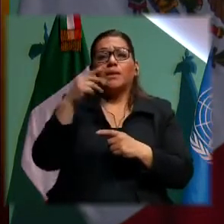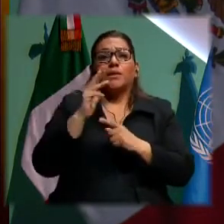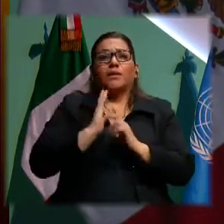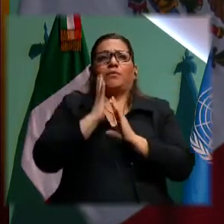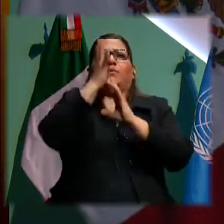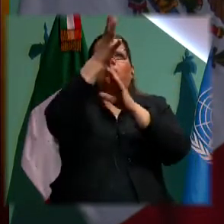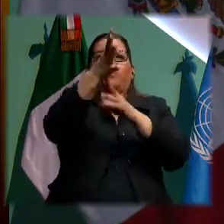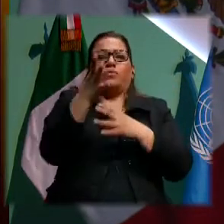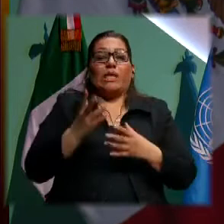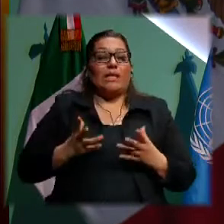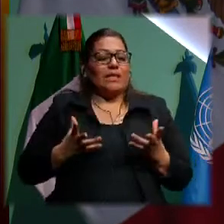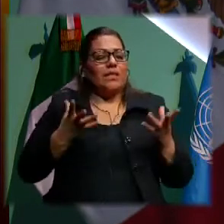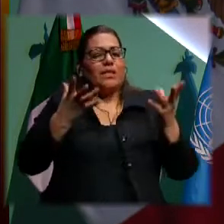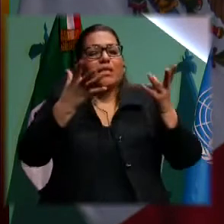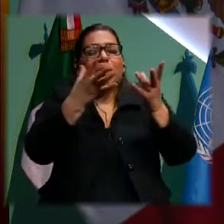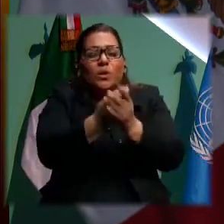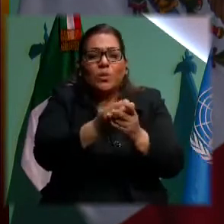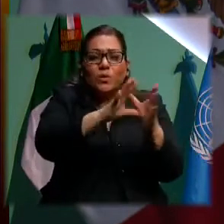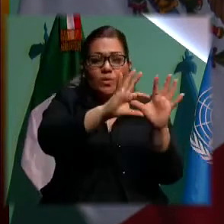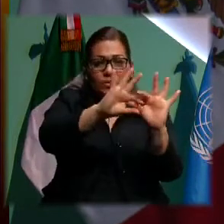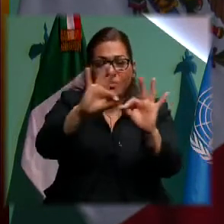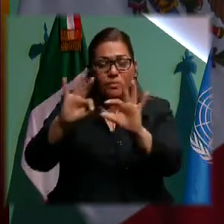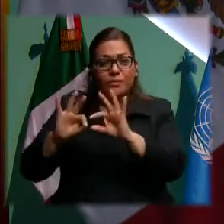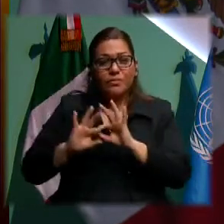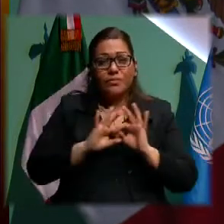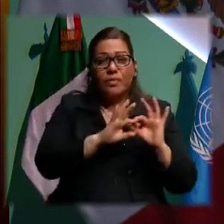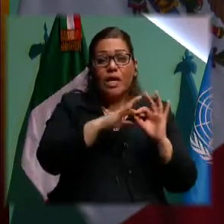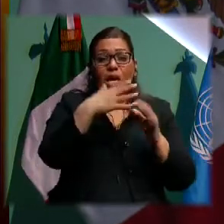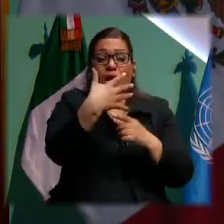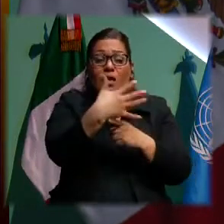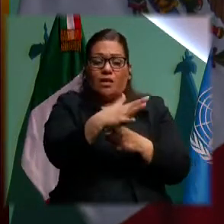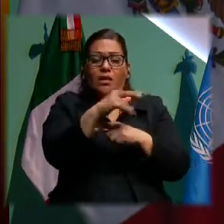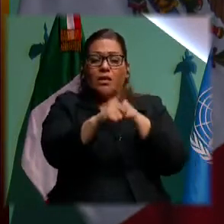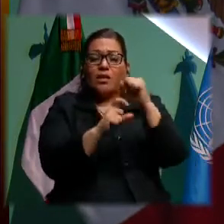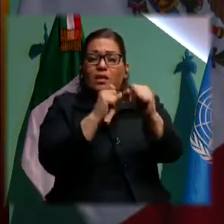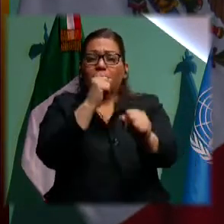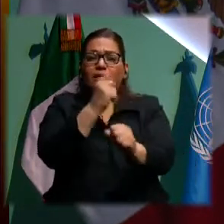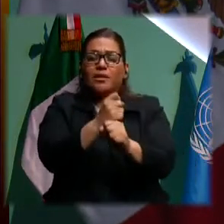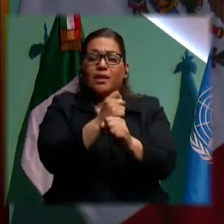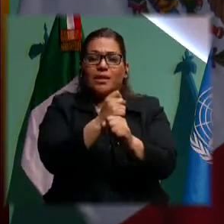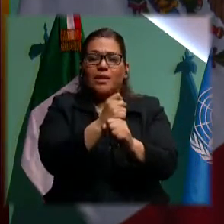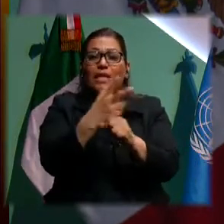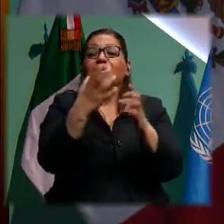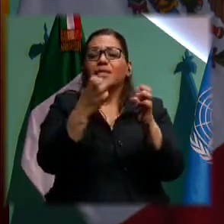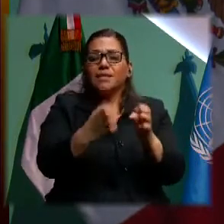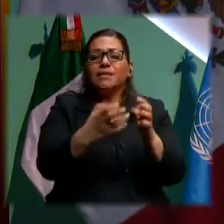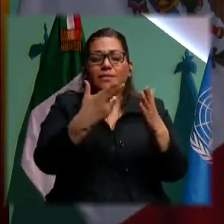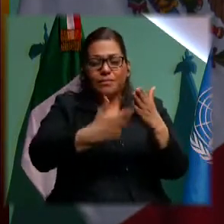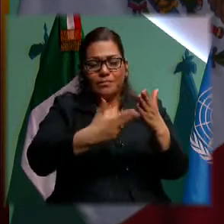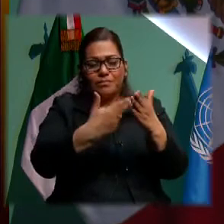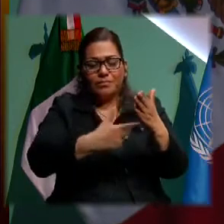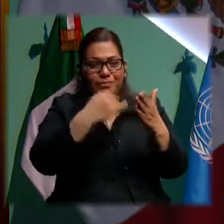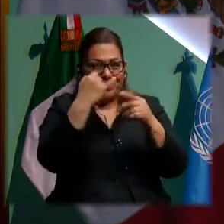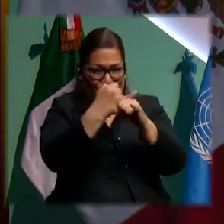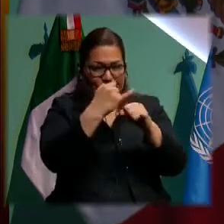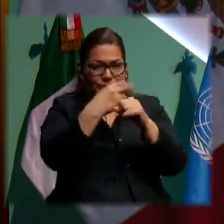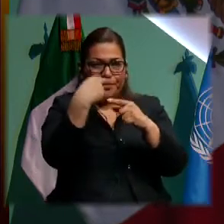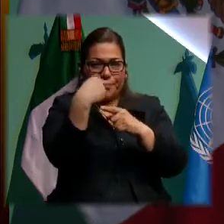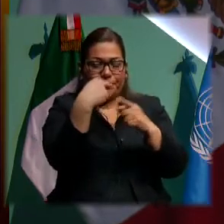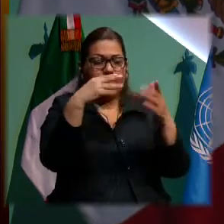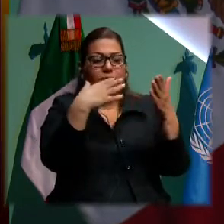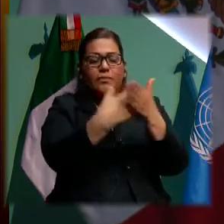Interestingly, over the last 10 years, this tool, this internet tool, has finally been